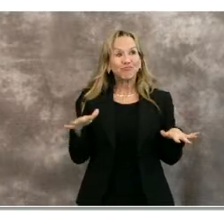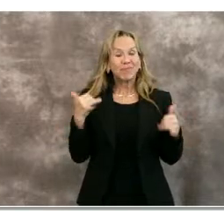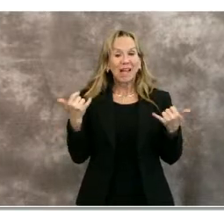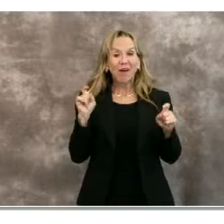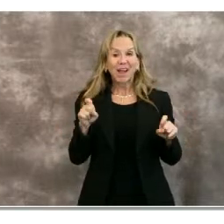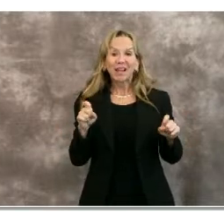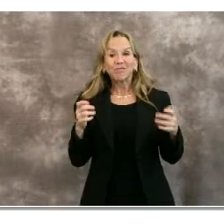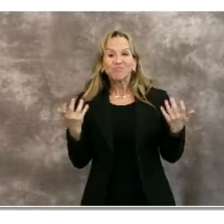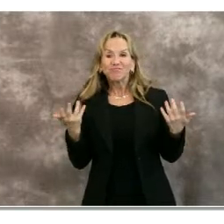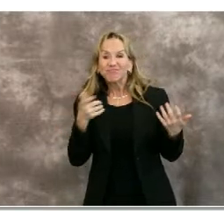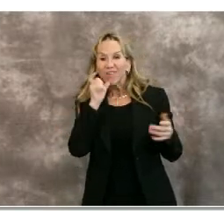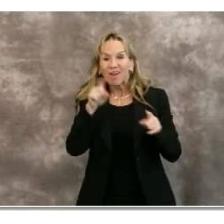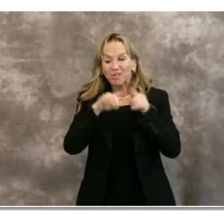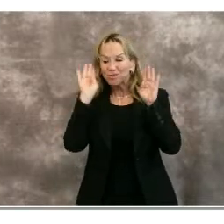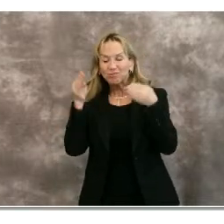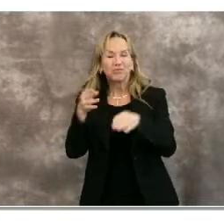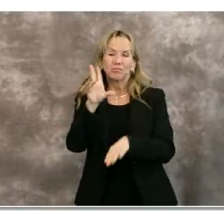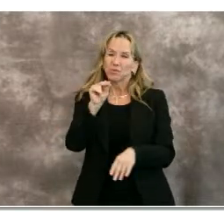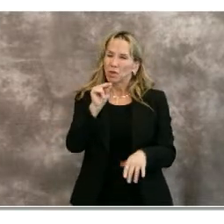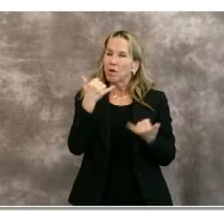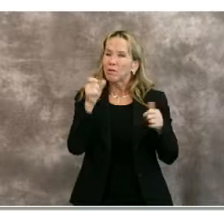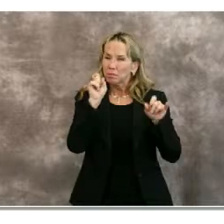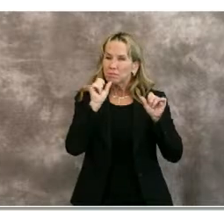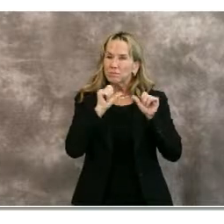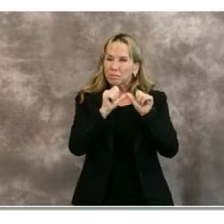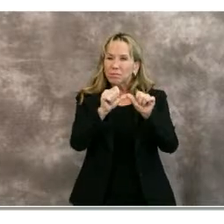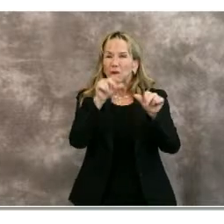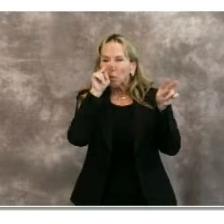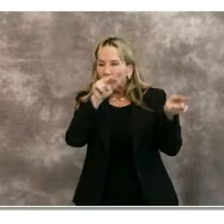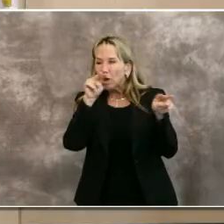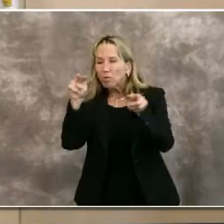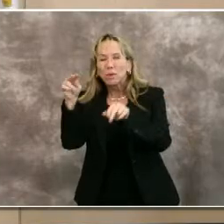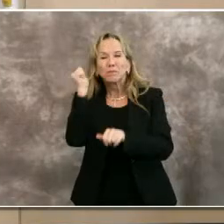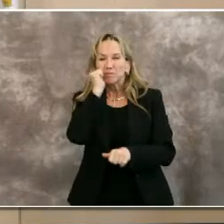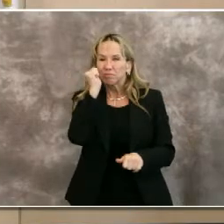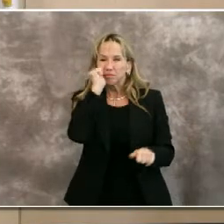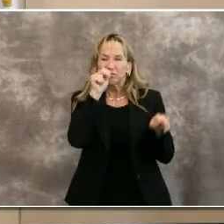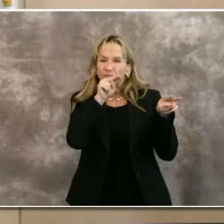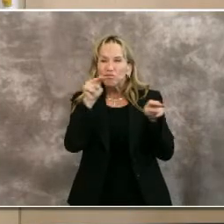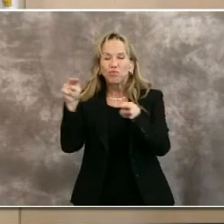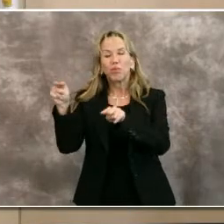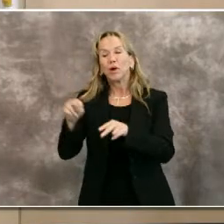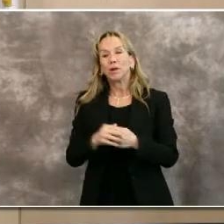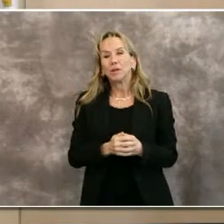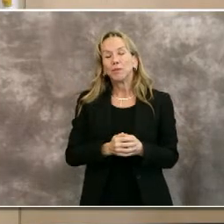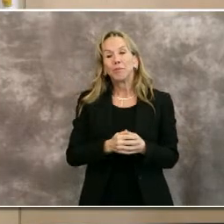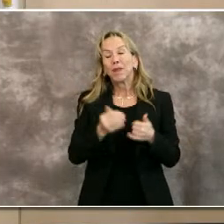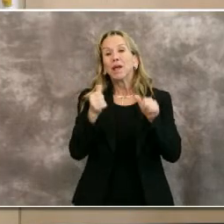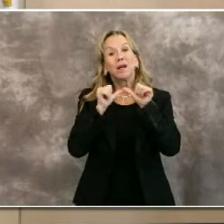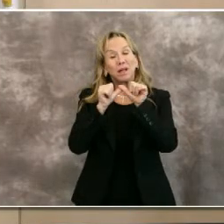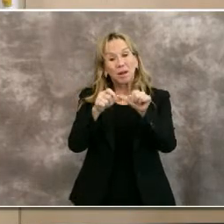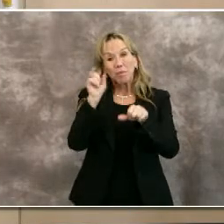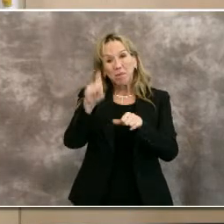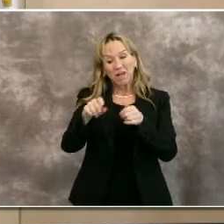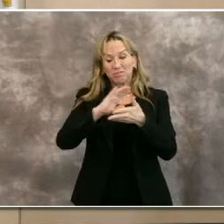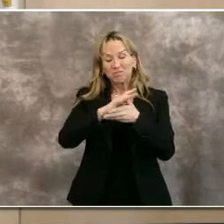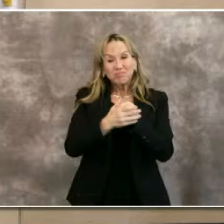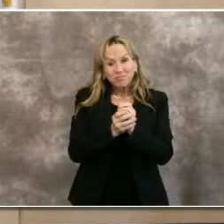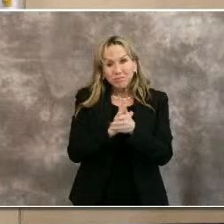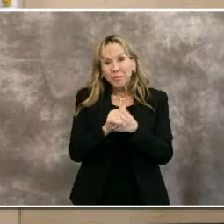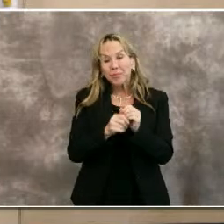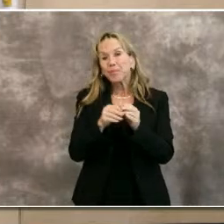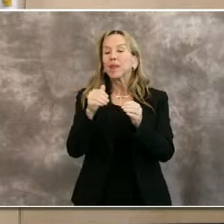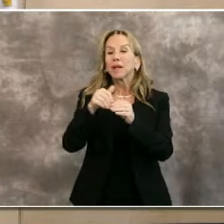monitor these triggers very closely. Practicing good hand hygiene and